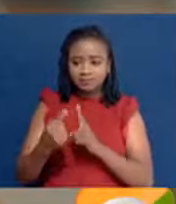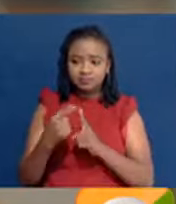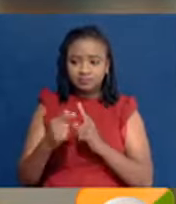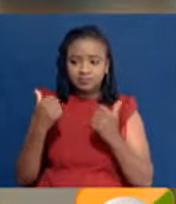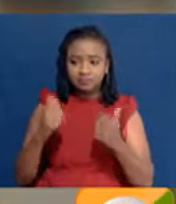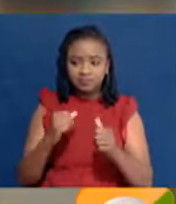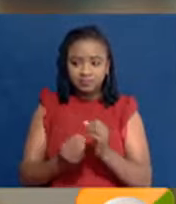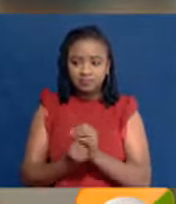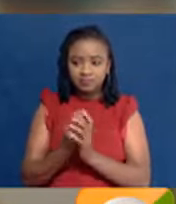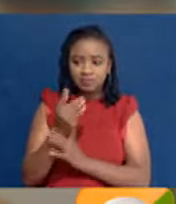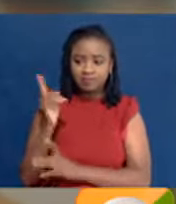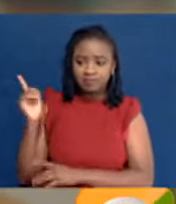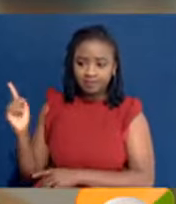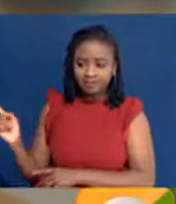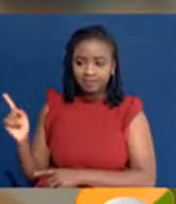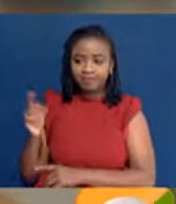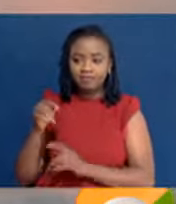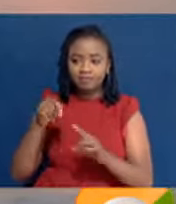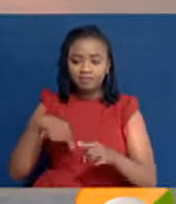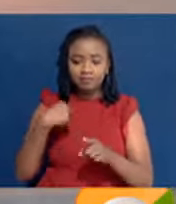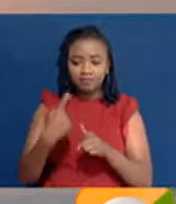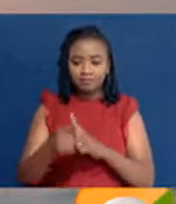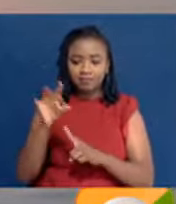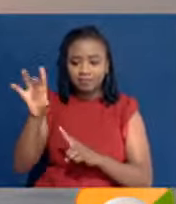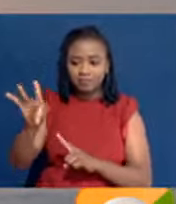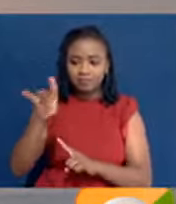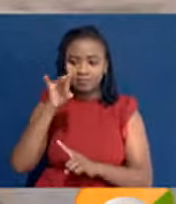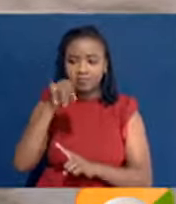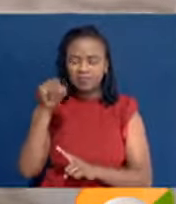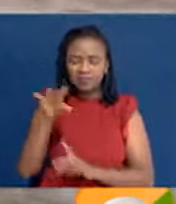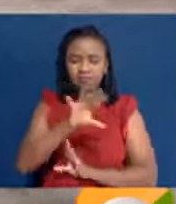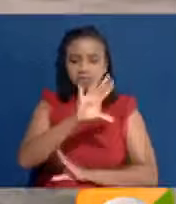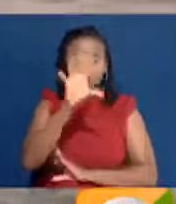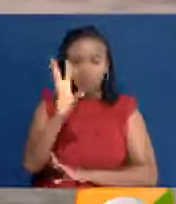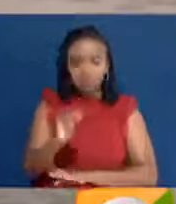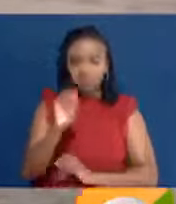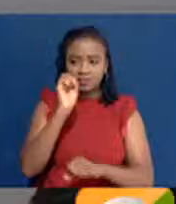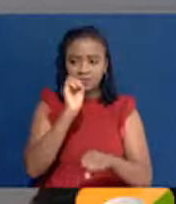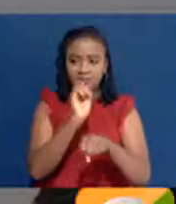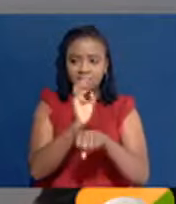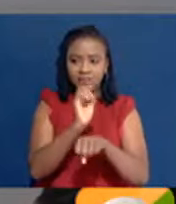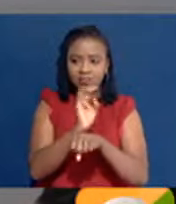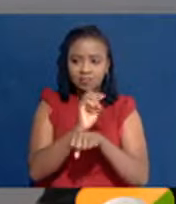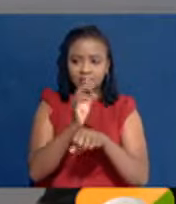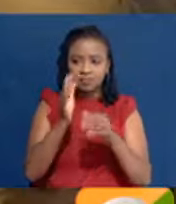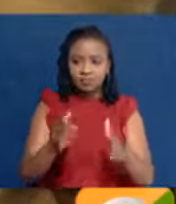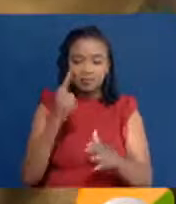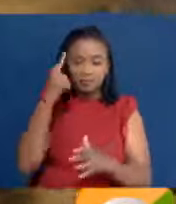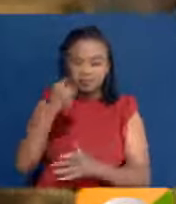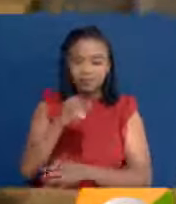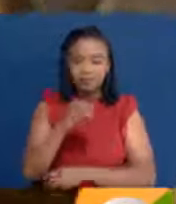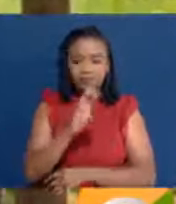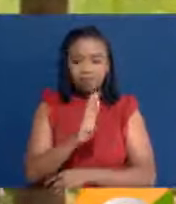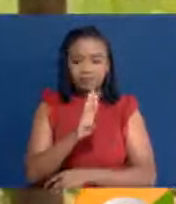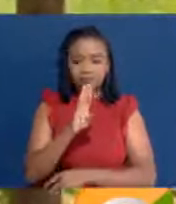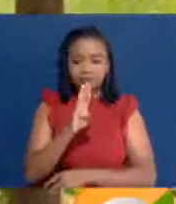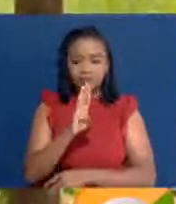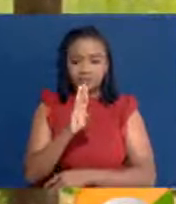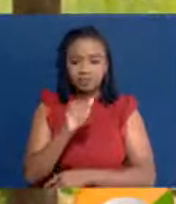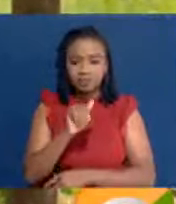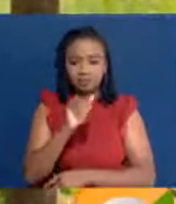this year, Wanjira was selected to be the Africa advisor for the Bezos Earth Fund